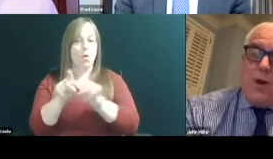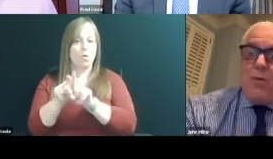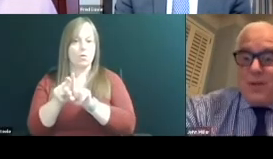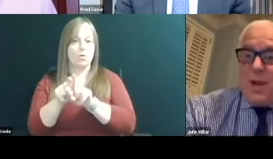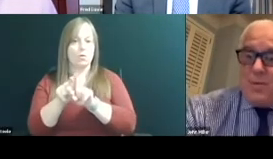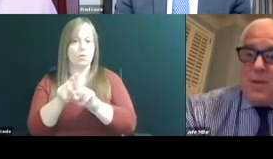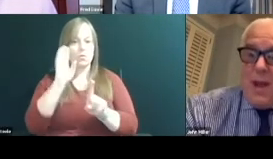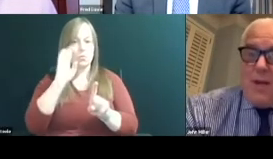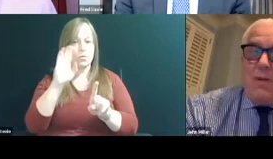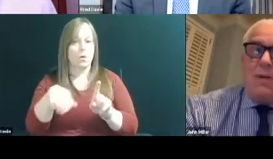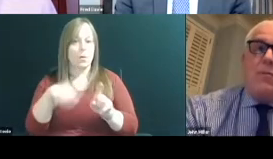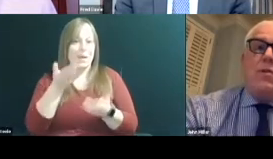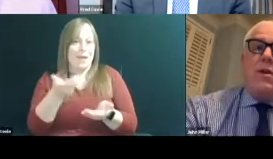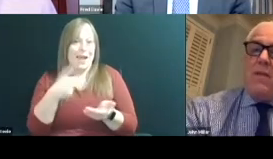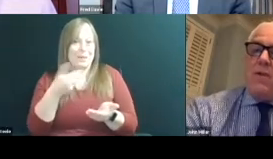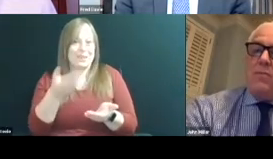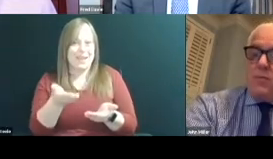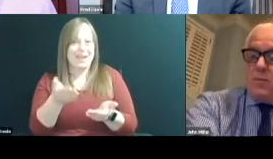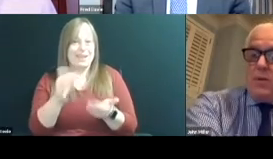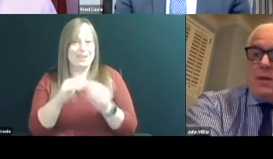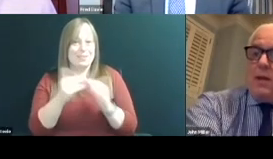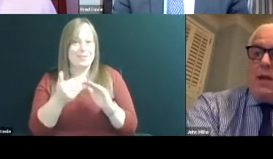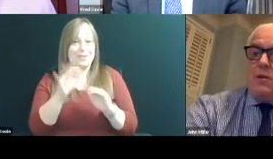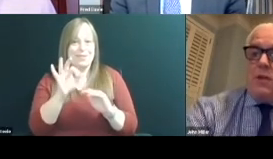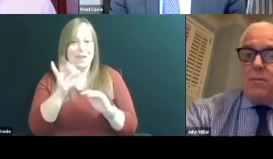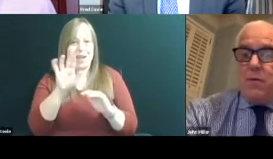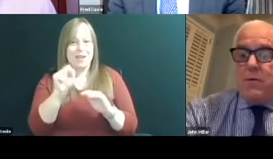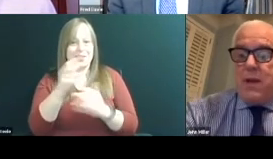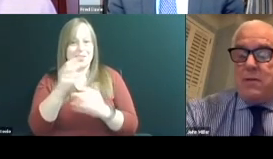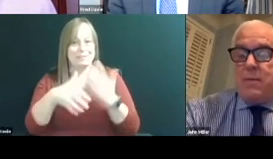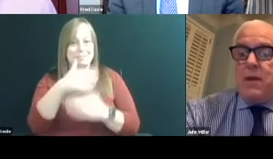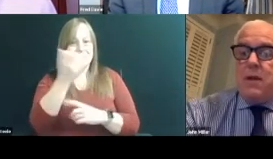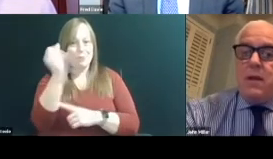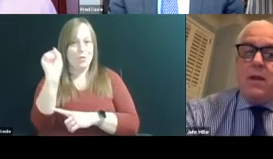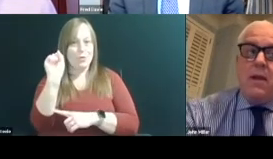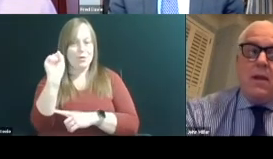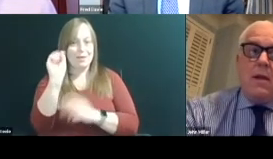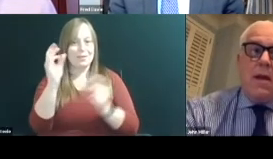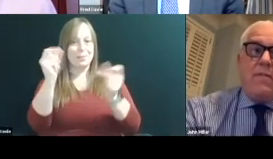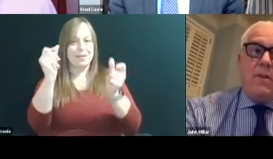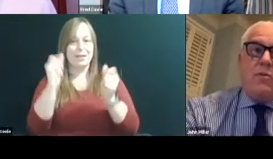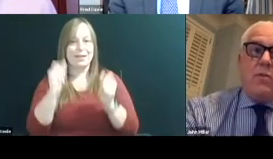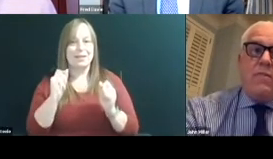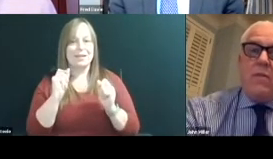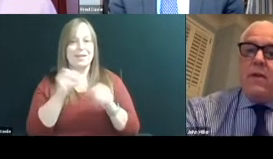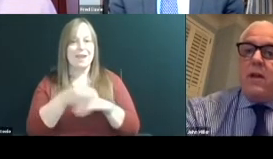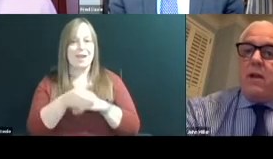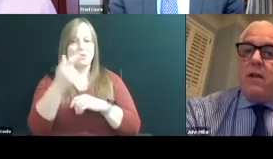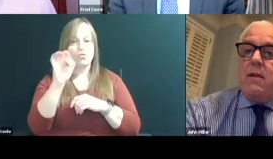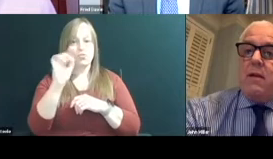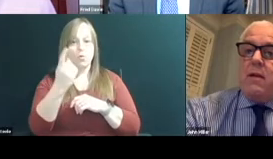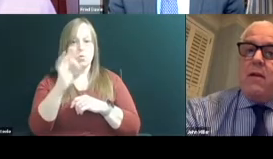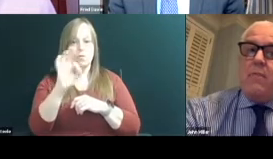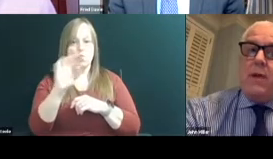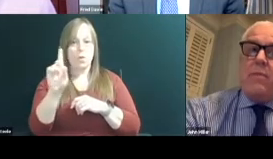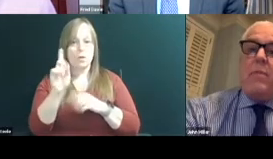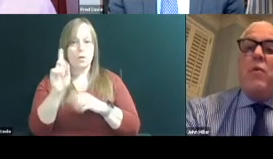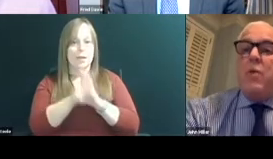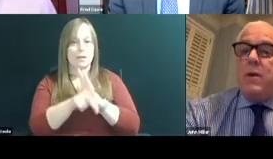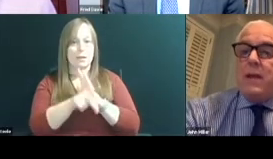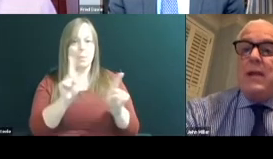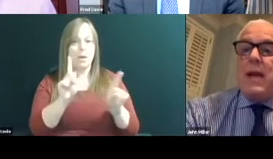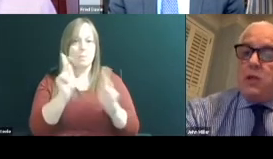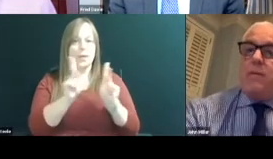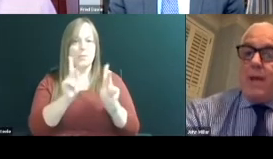I also know, because I was there, community affairs was engaged in the protests immediately after the George Floyd killing, but